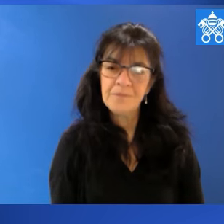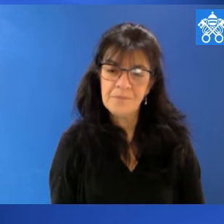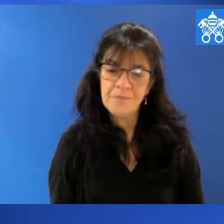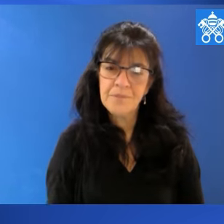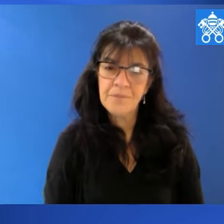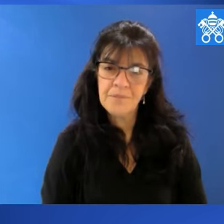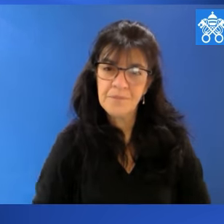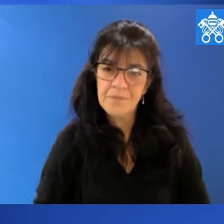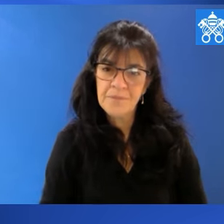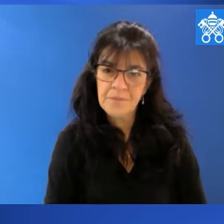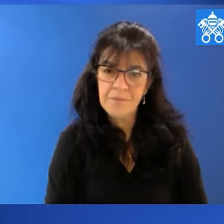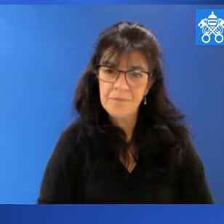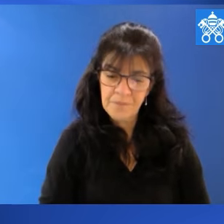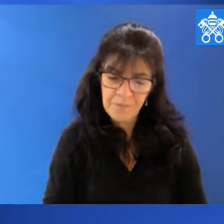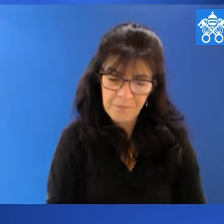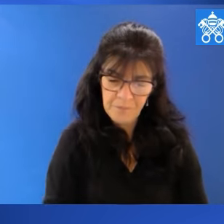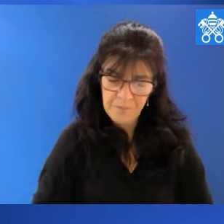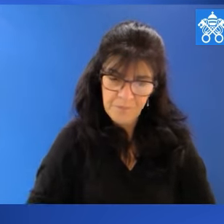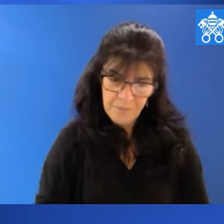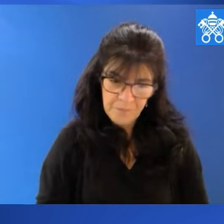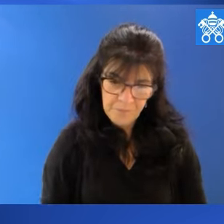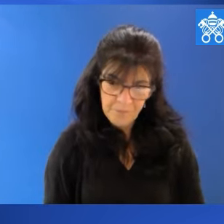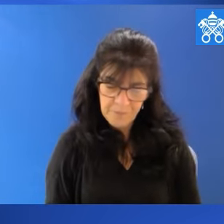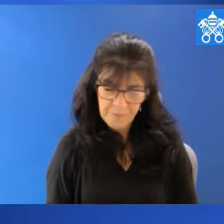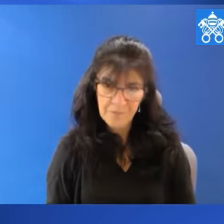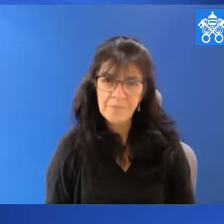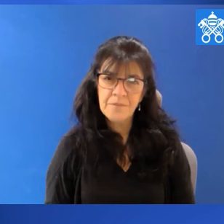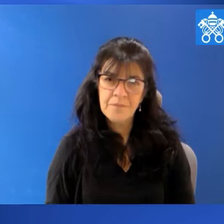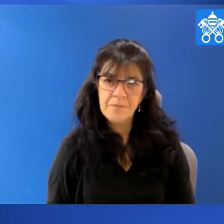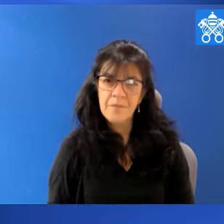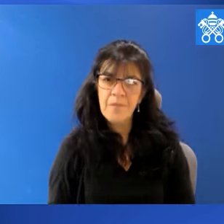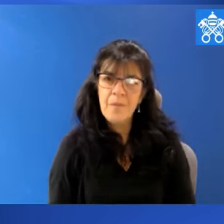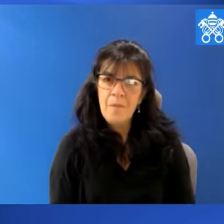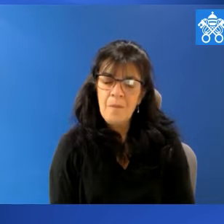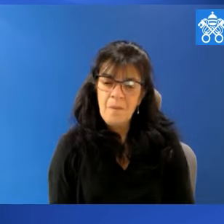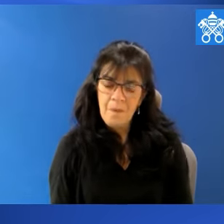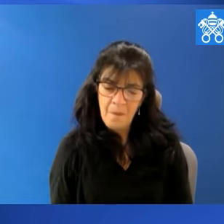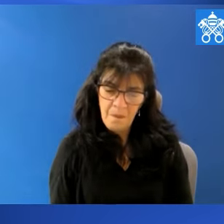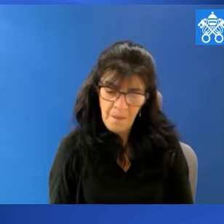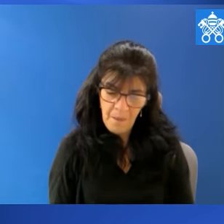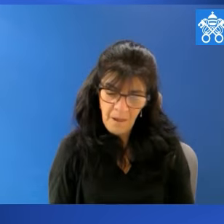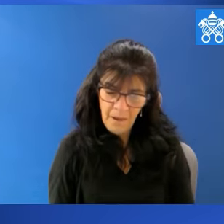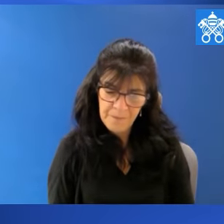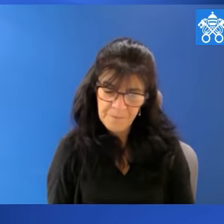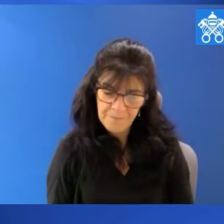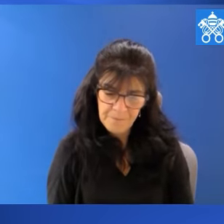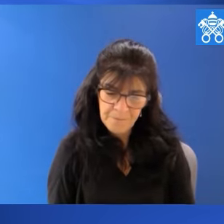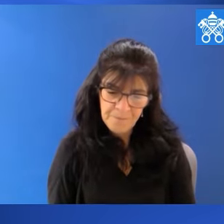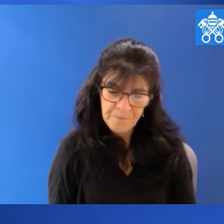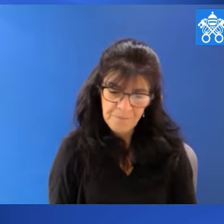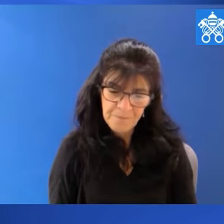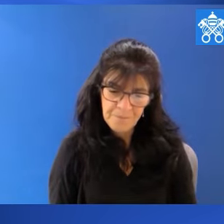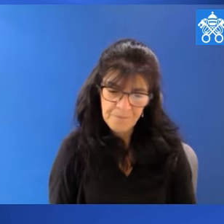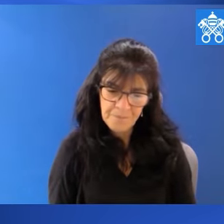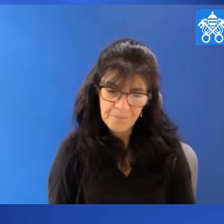und Durst, denen das Leben dahinschwand. Sie schrien zum Herrn in ihrer Bedrängnis und er entriss sie